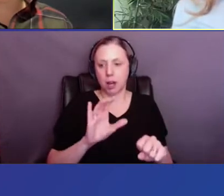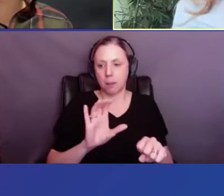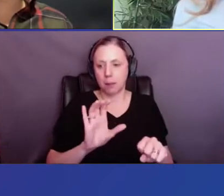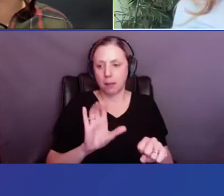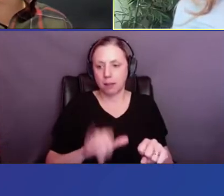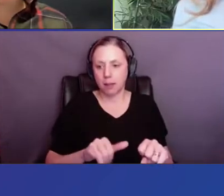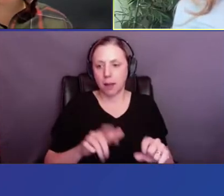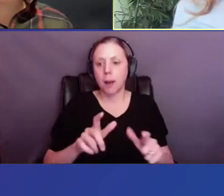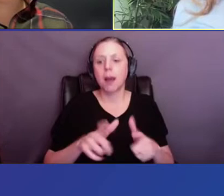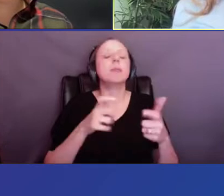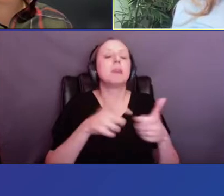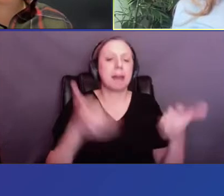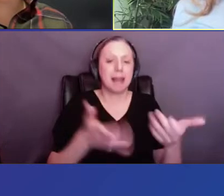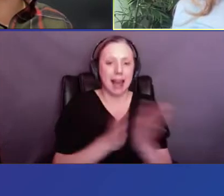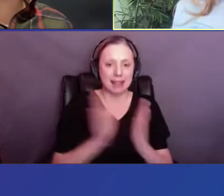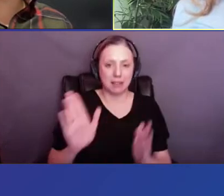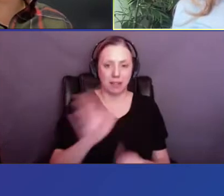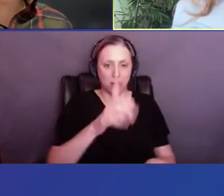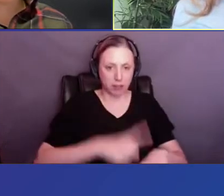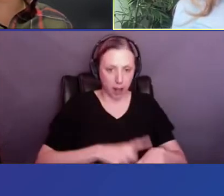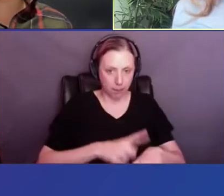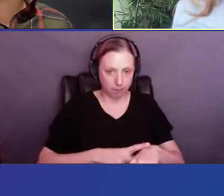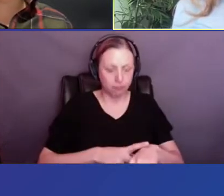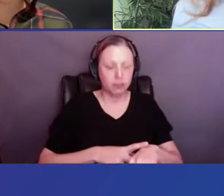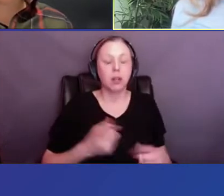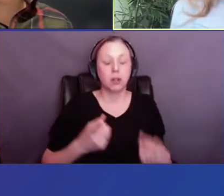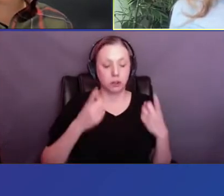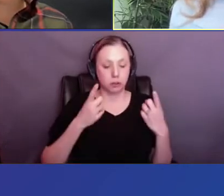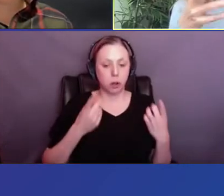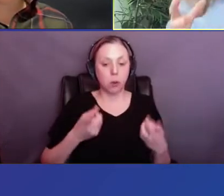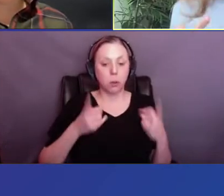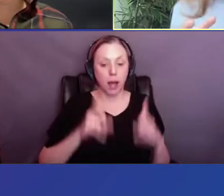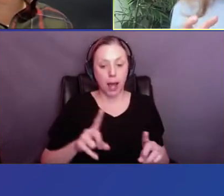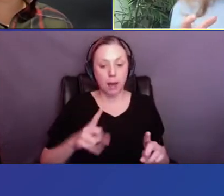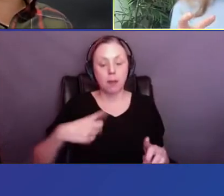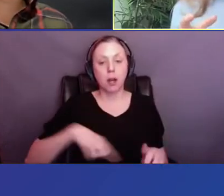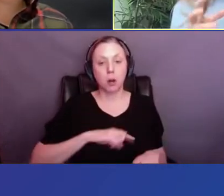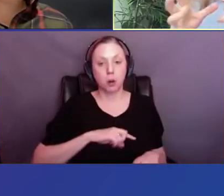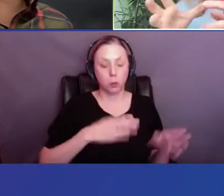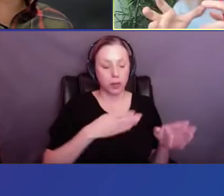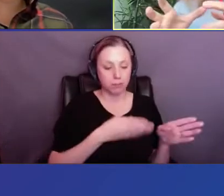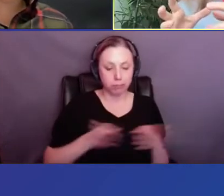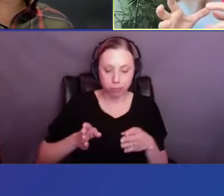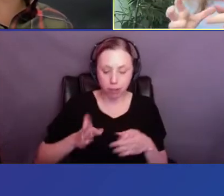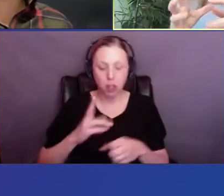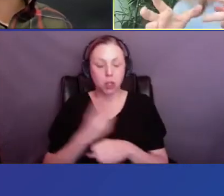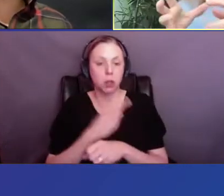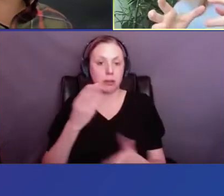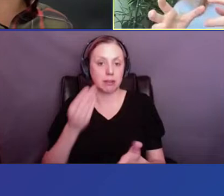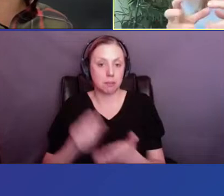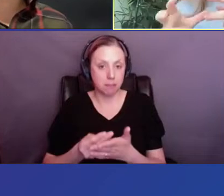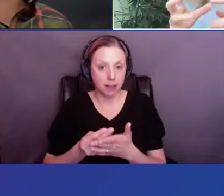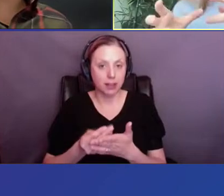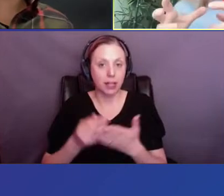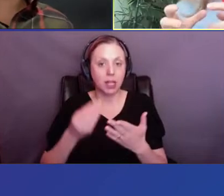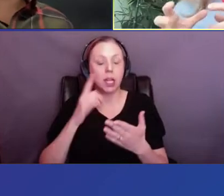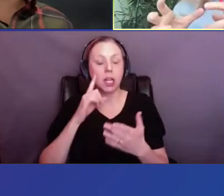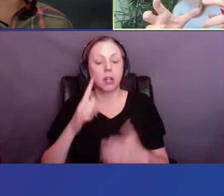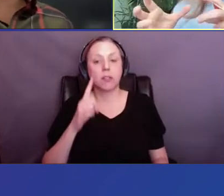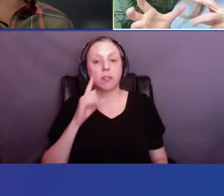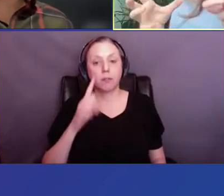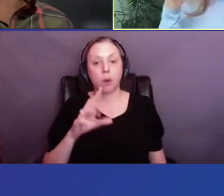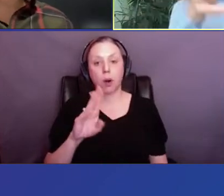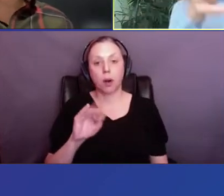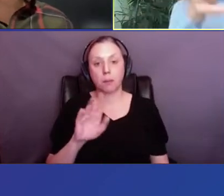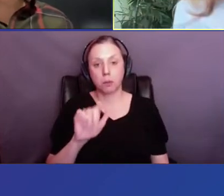when we turned some of the funds to mutual aid groups. So rather than making grants in the same way that we were typically